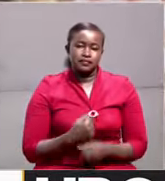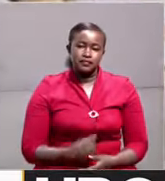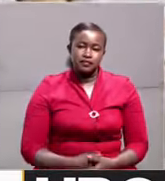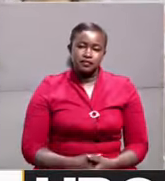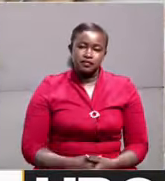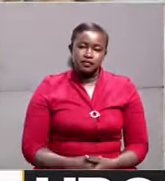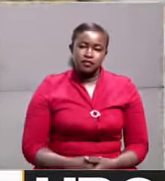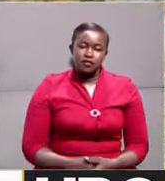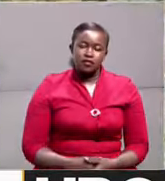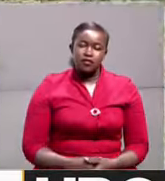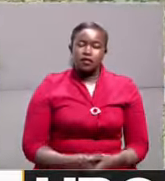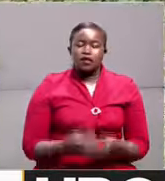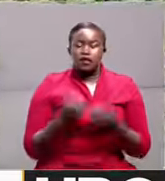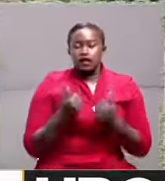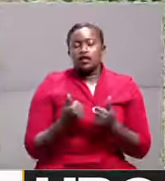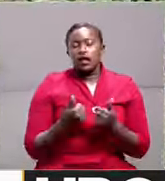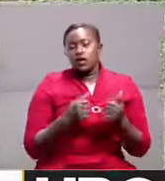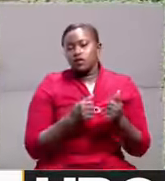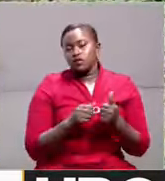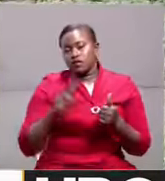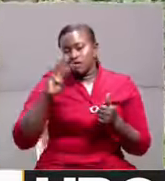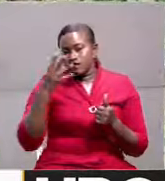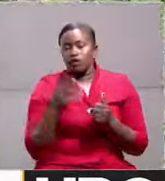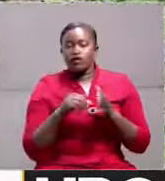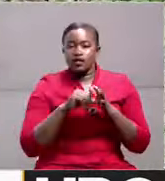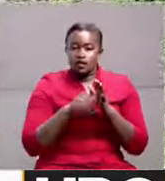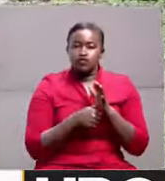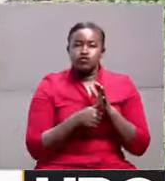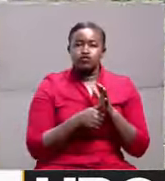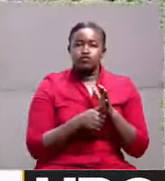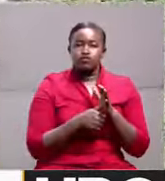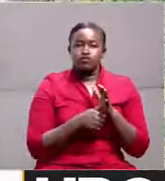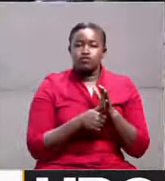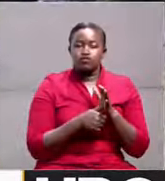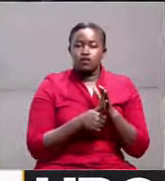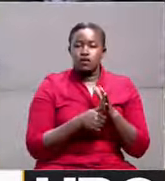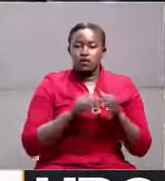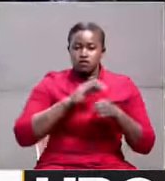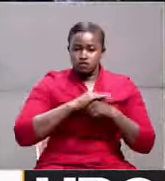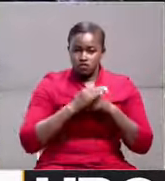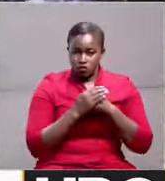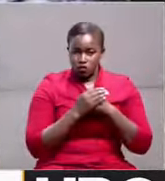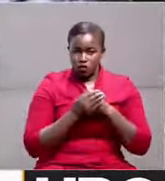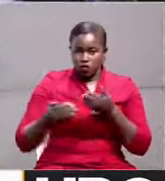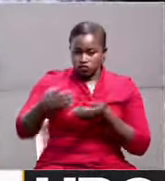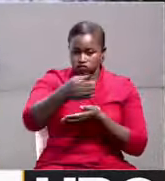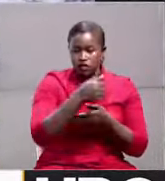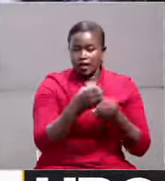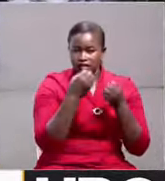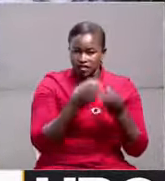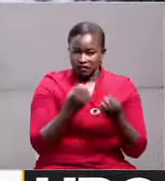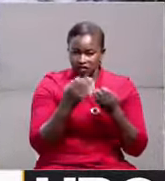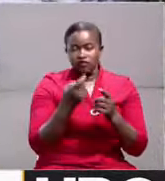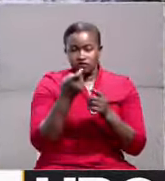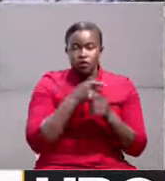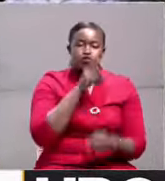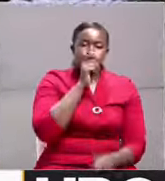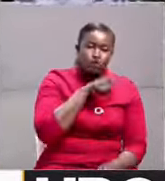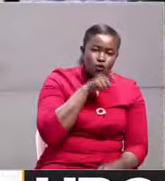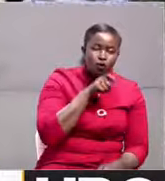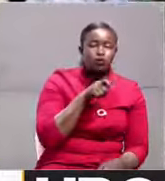So with the fourth component is the waste, production of waste. We are generating a lot of waste from the poultry and the